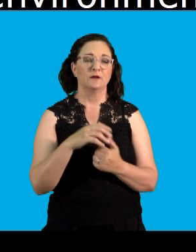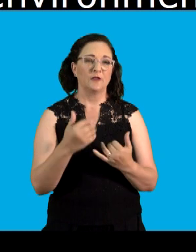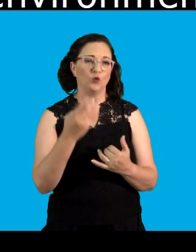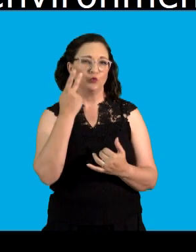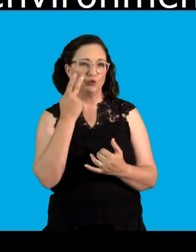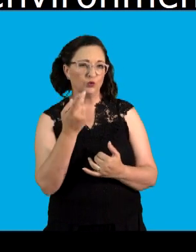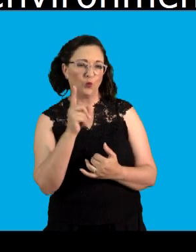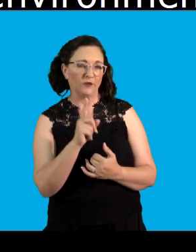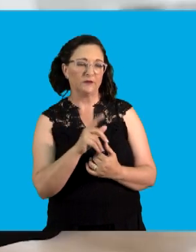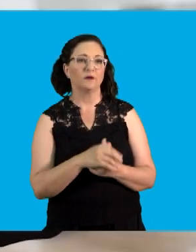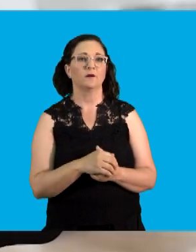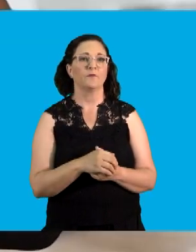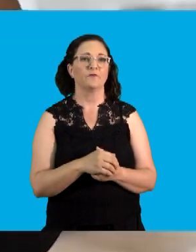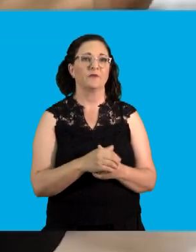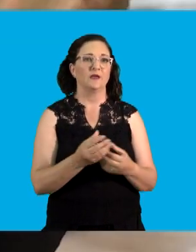we looked at